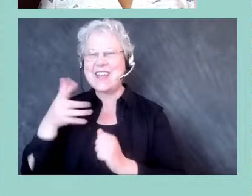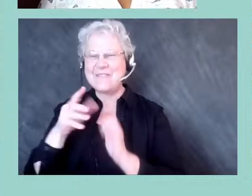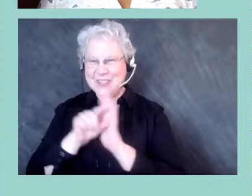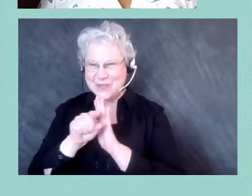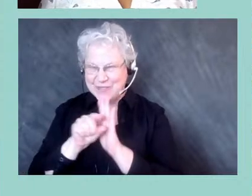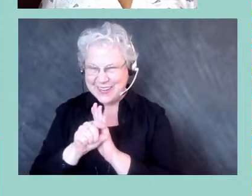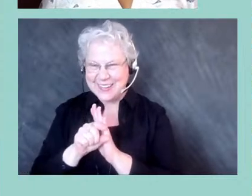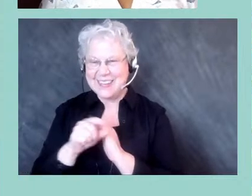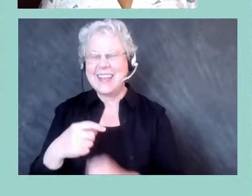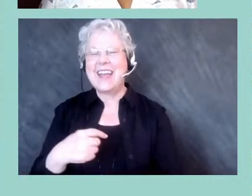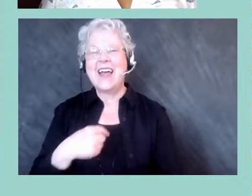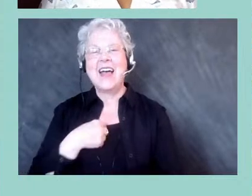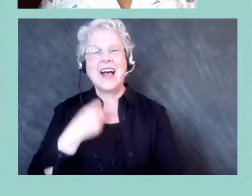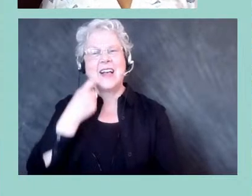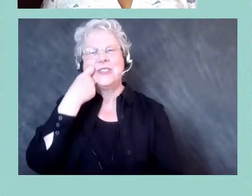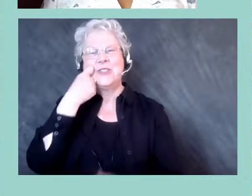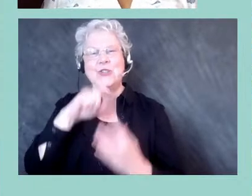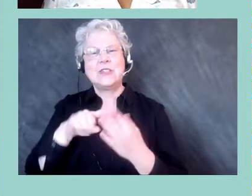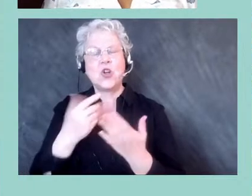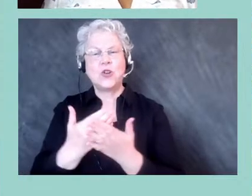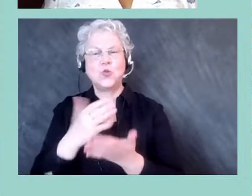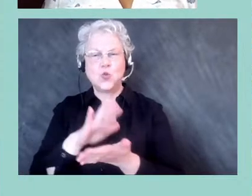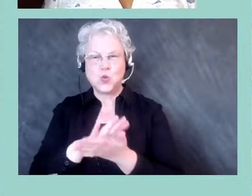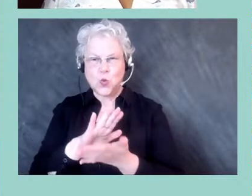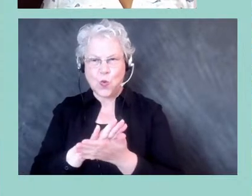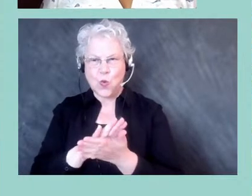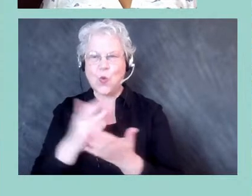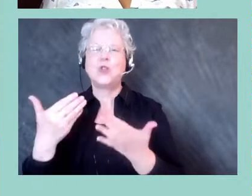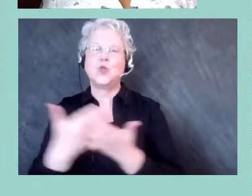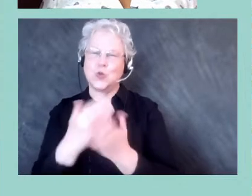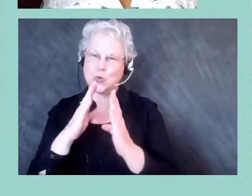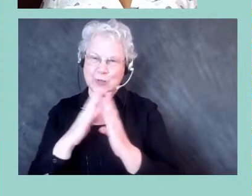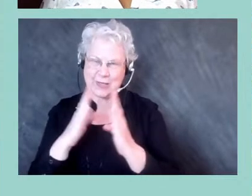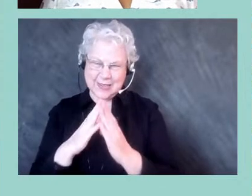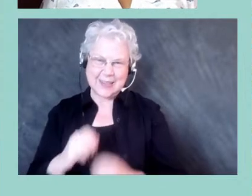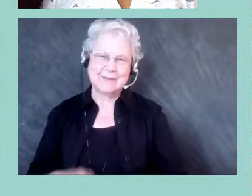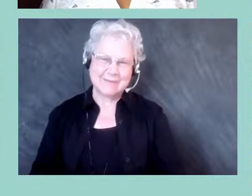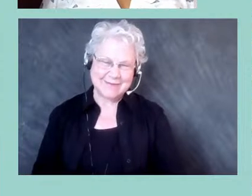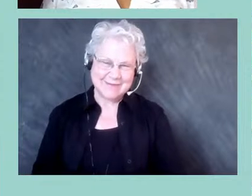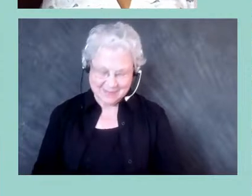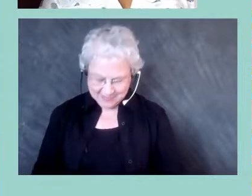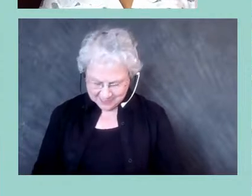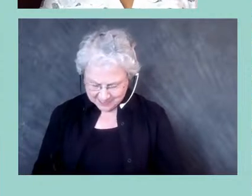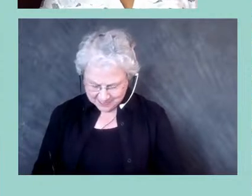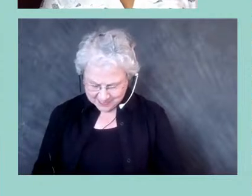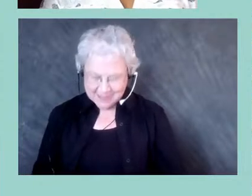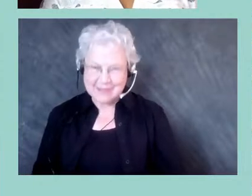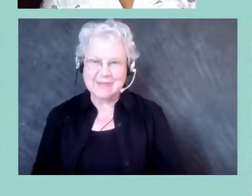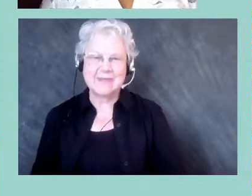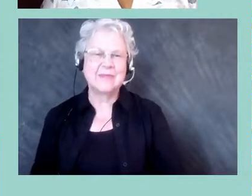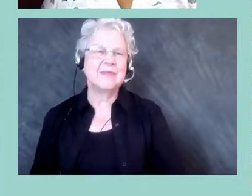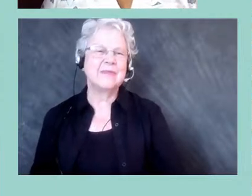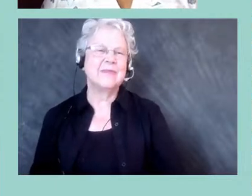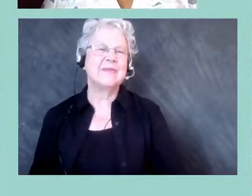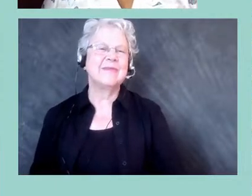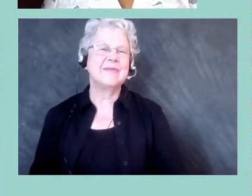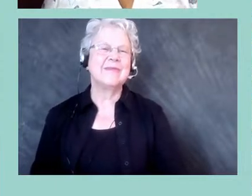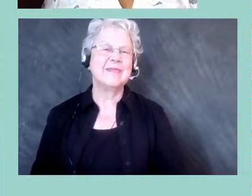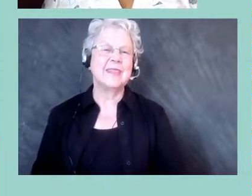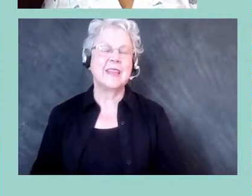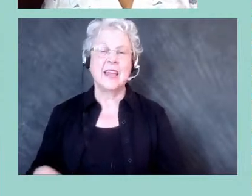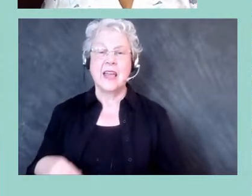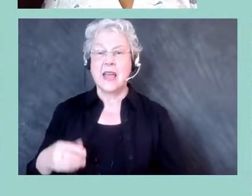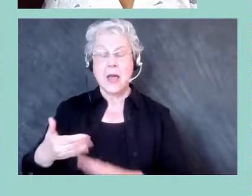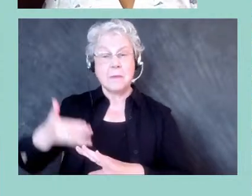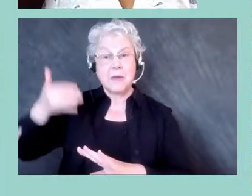At the beginning of 5th grade, I had just started at a new school in a new city. Having